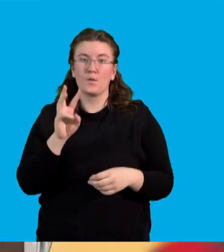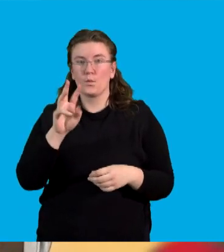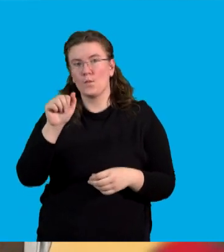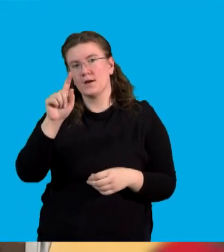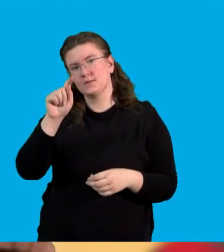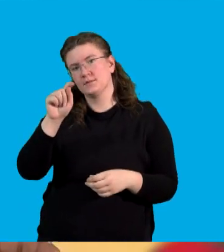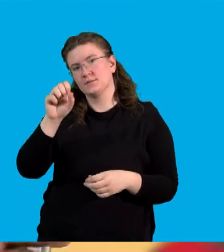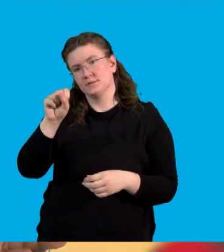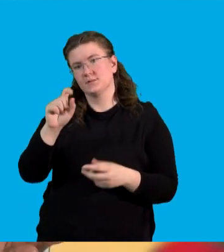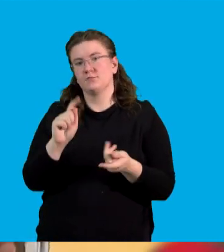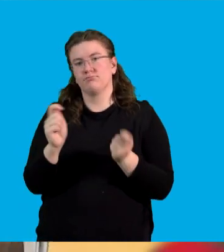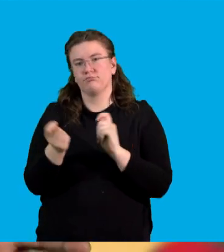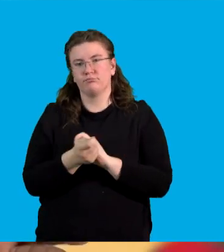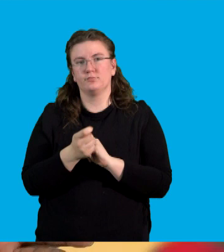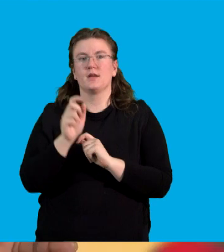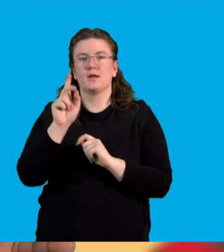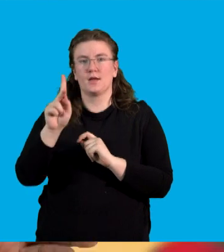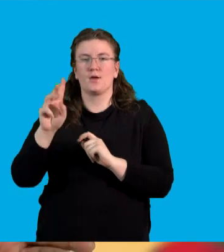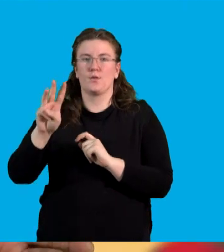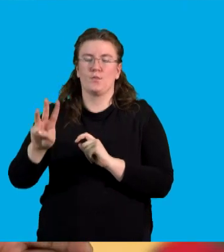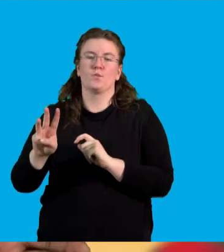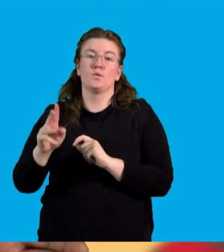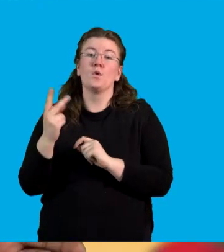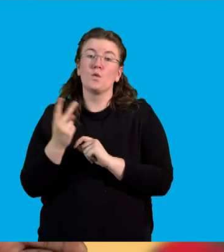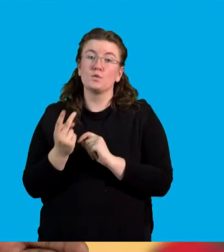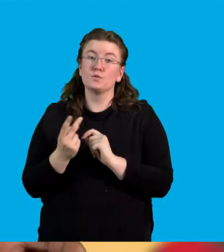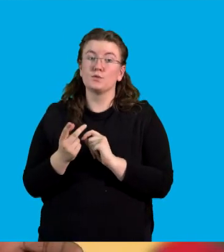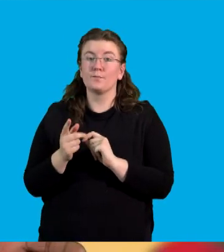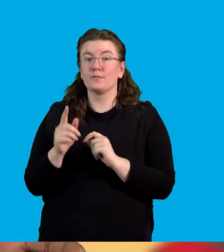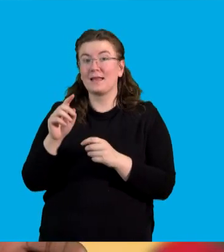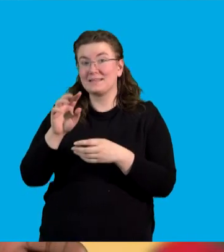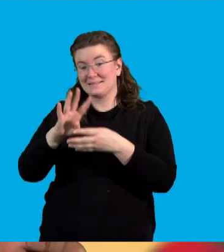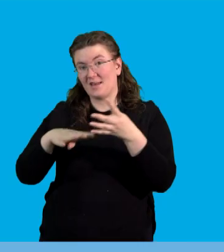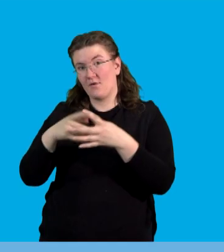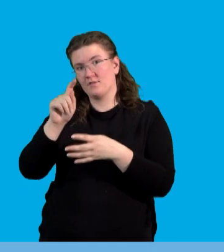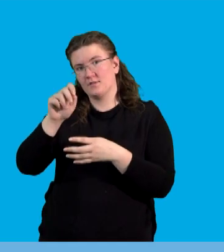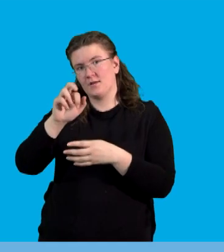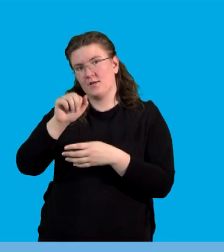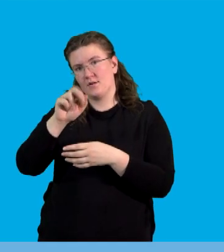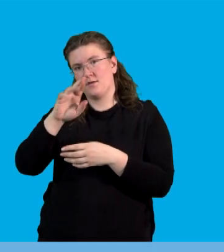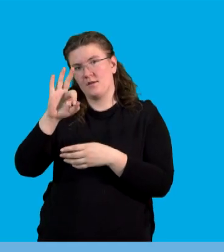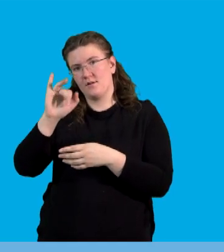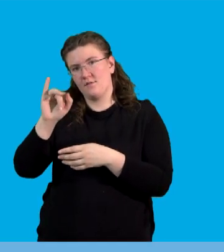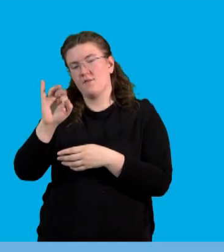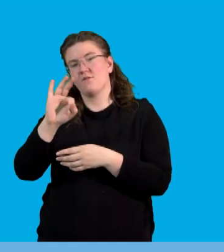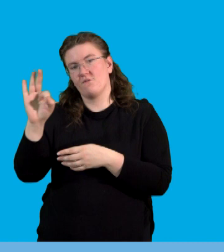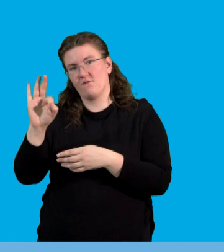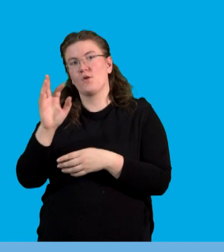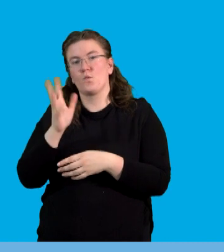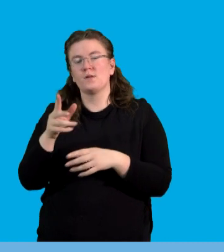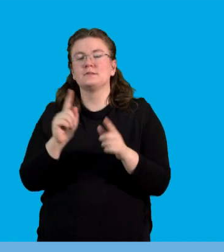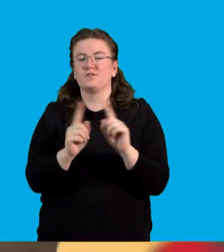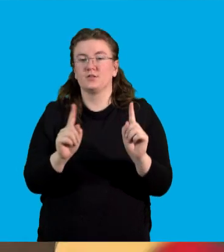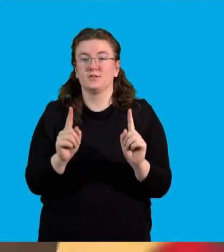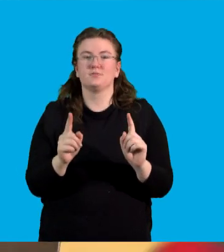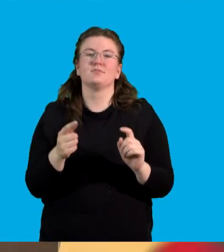convert the watts into kilowatts, and then the tariff, remember, it is going to be different from location to location. So